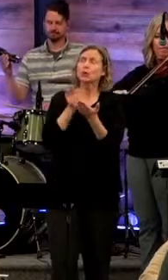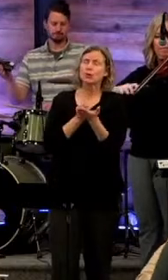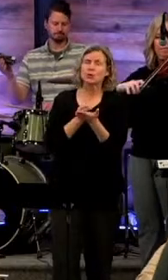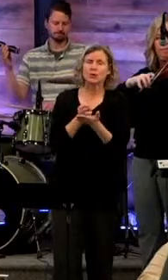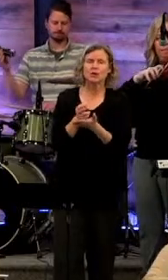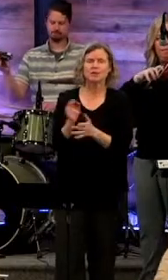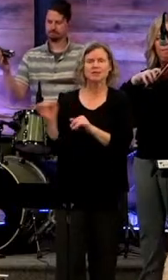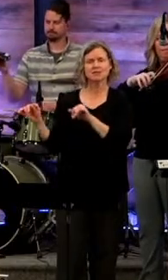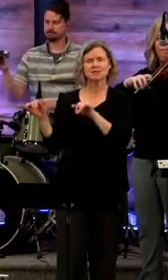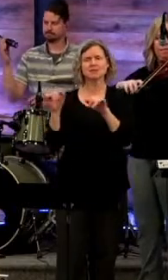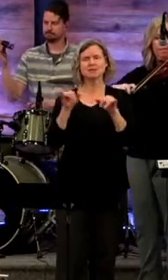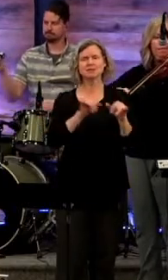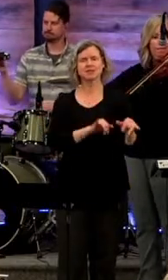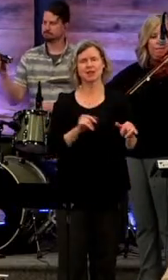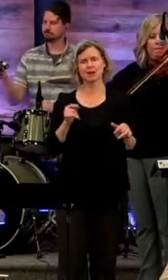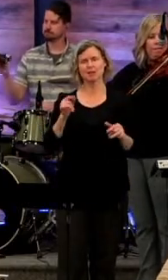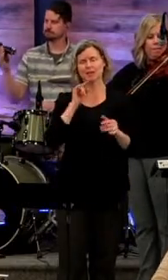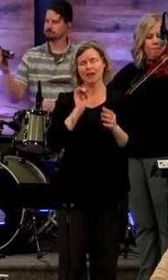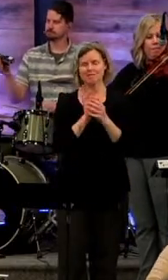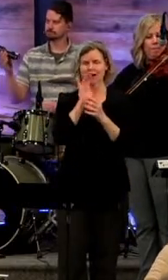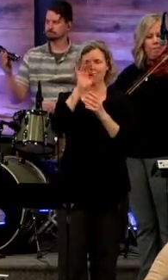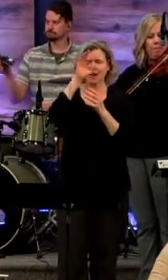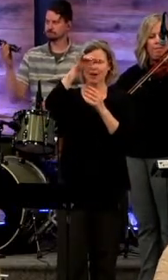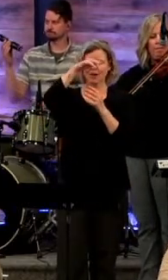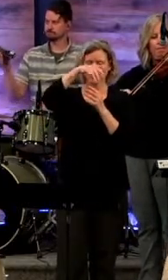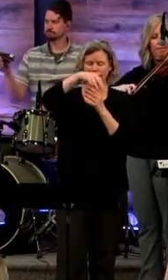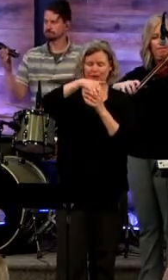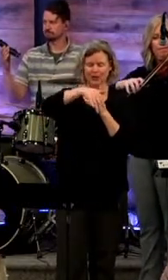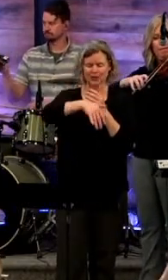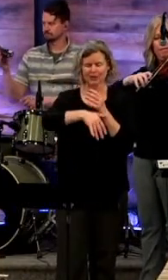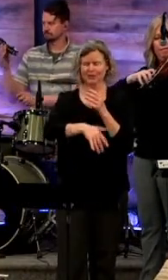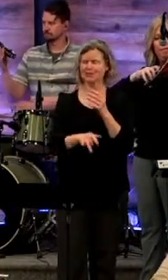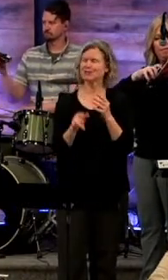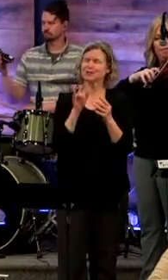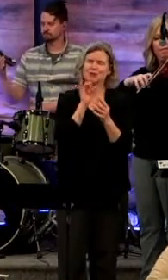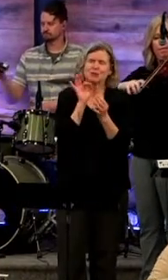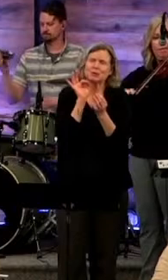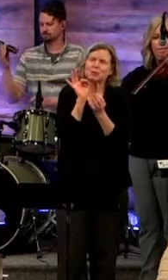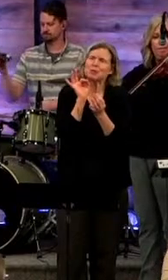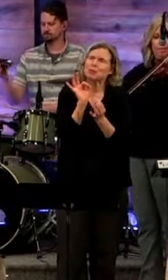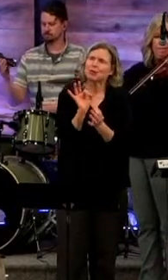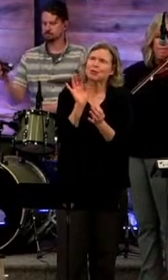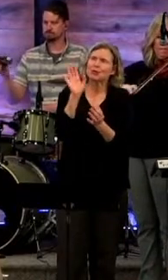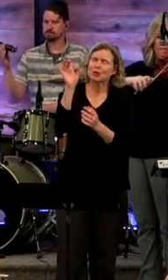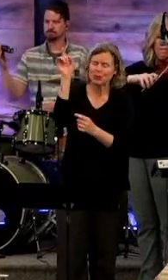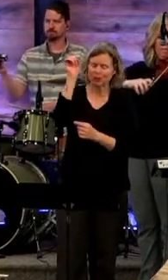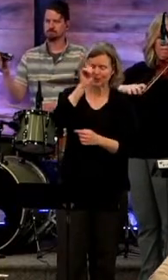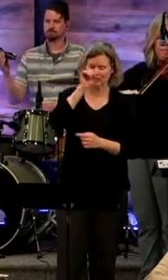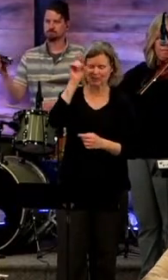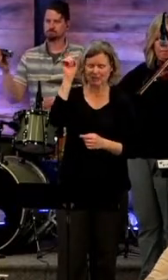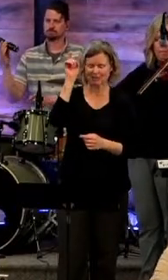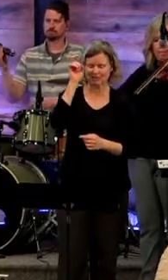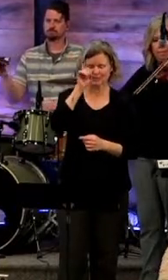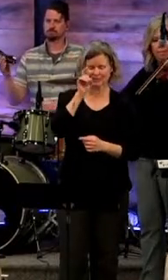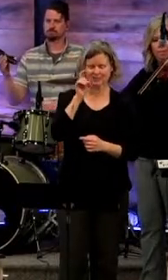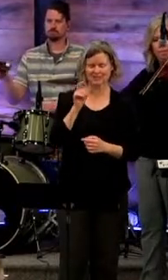My highest good and my unending